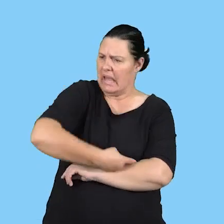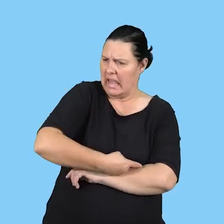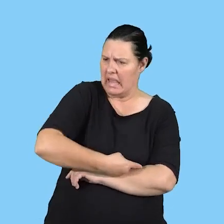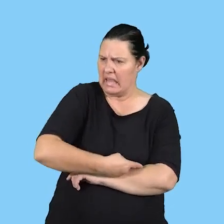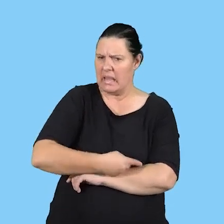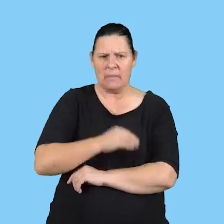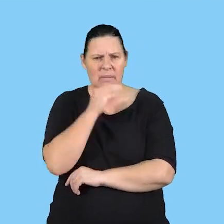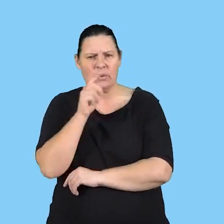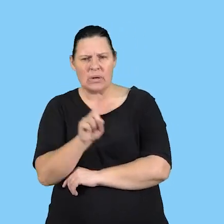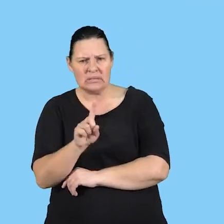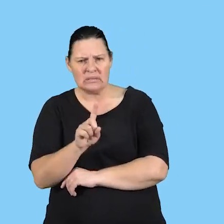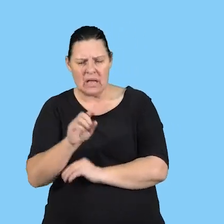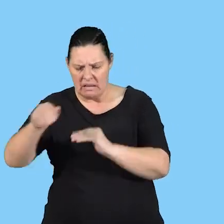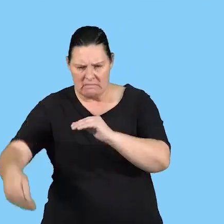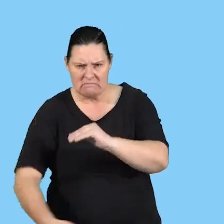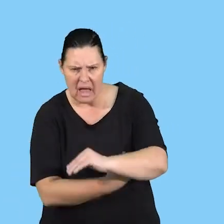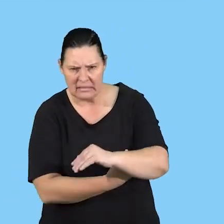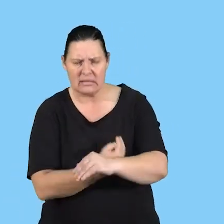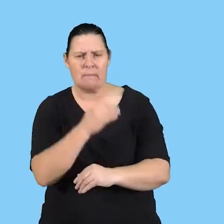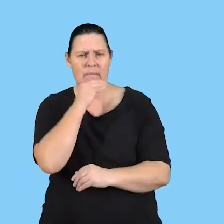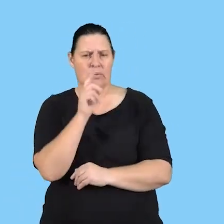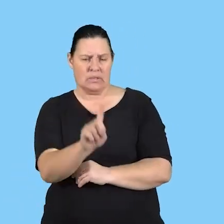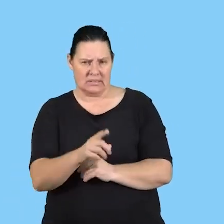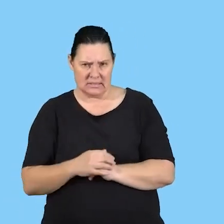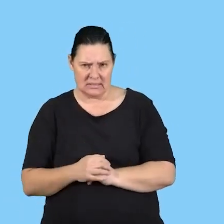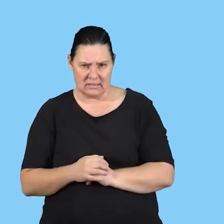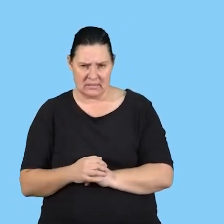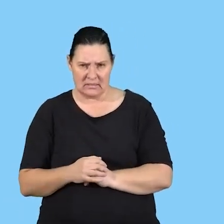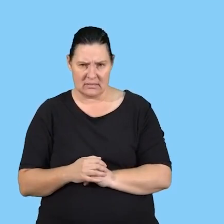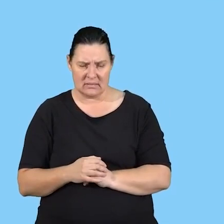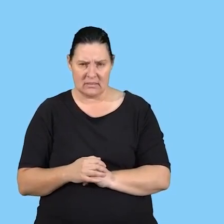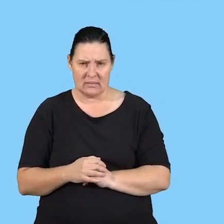is and what a night is. And